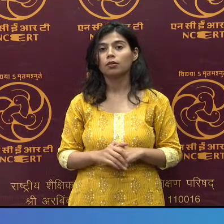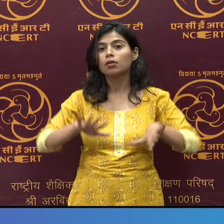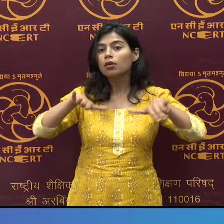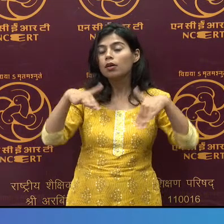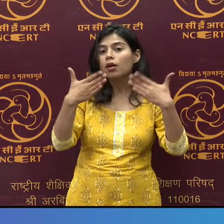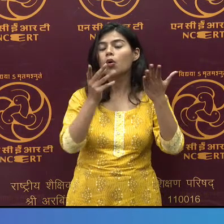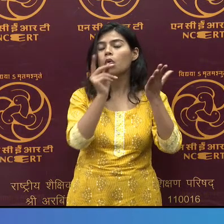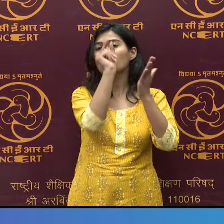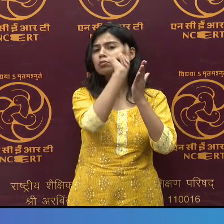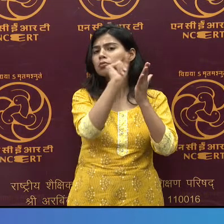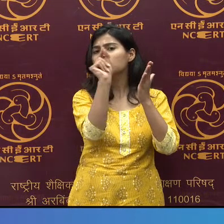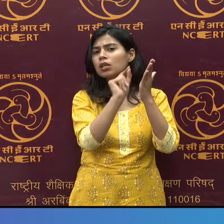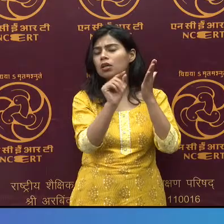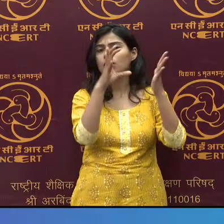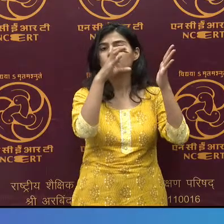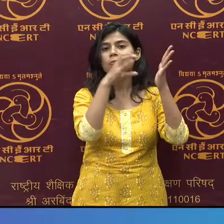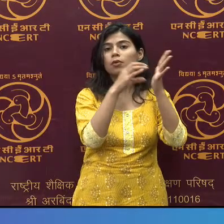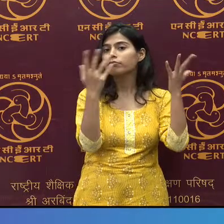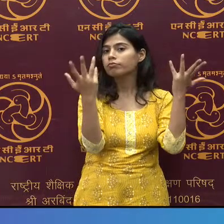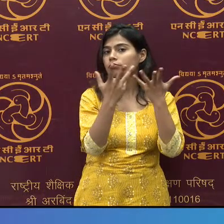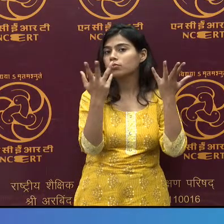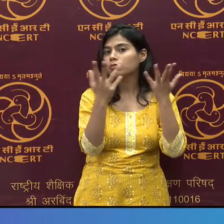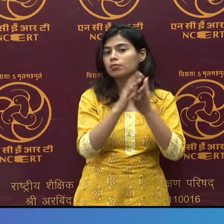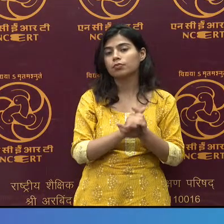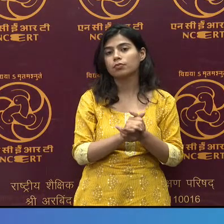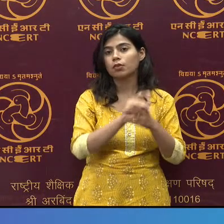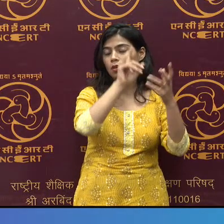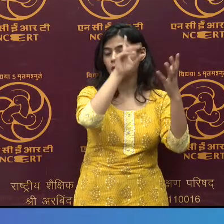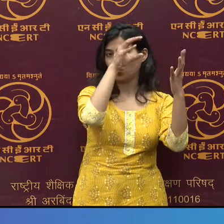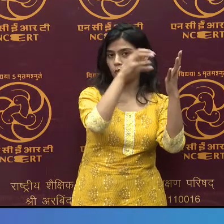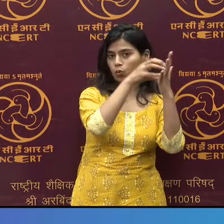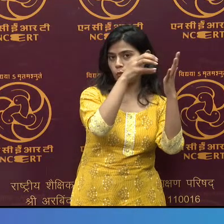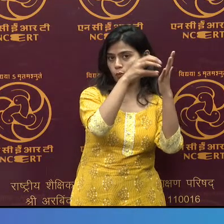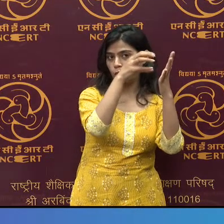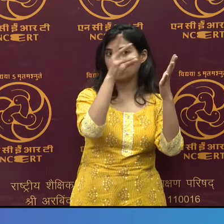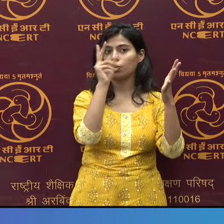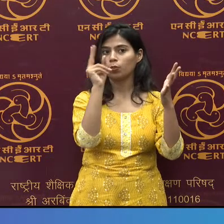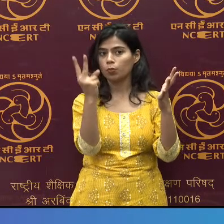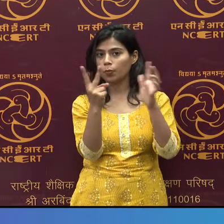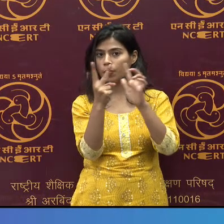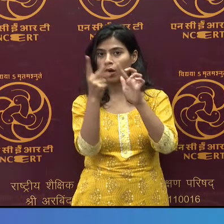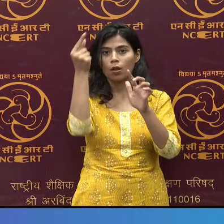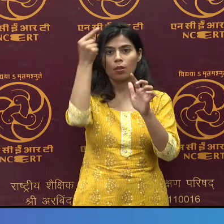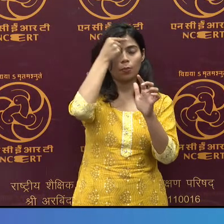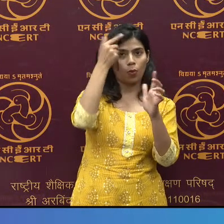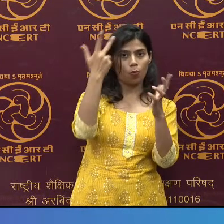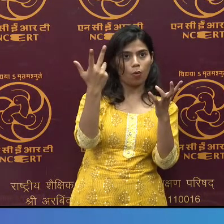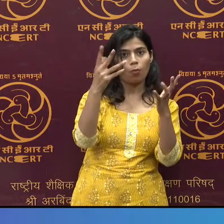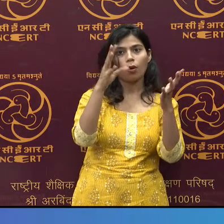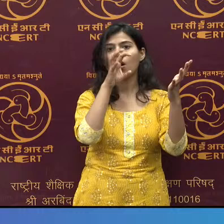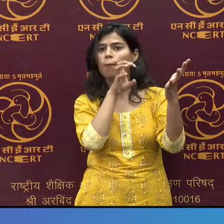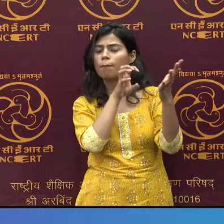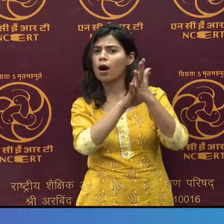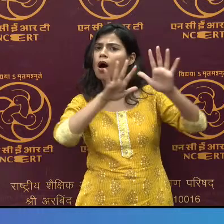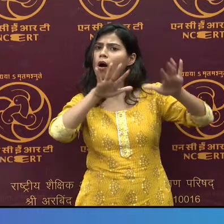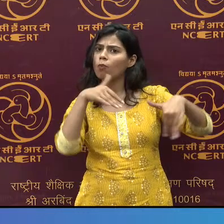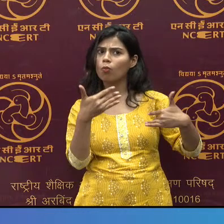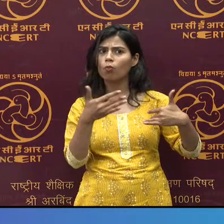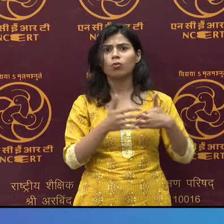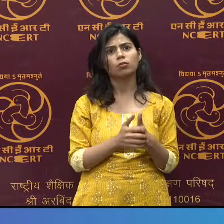written in paragraph 2 and 3 are a lot of problems, or how these coaching institutes